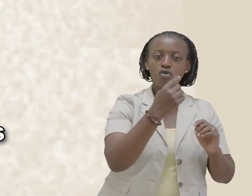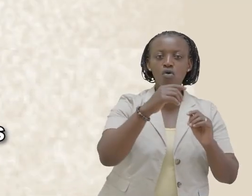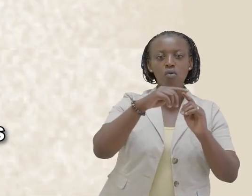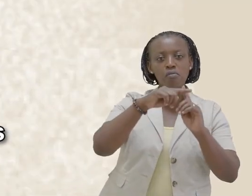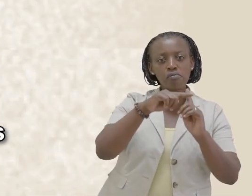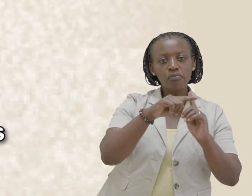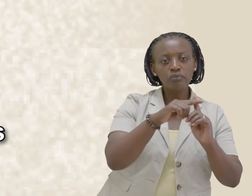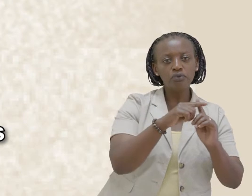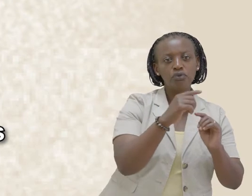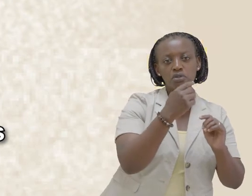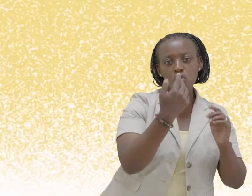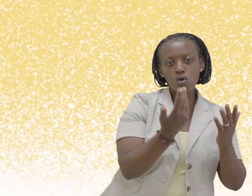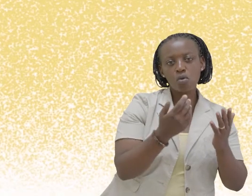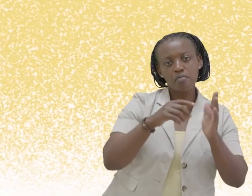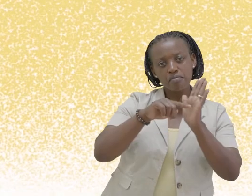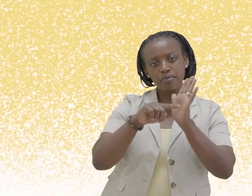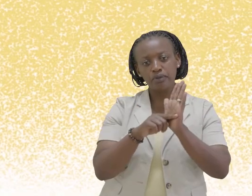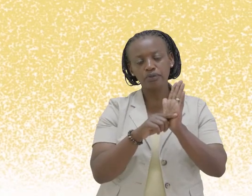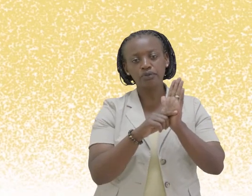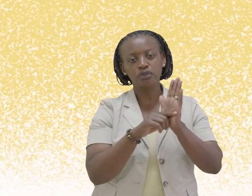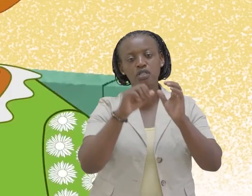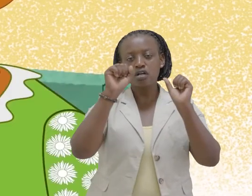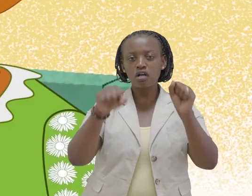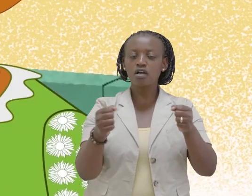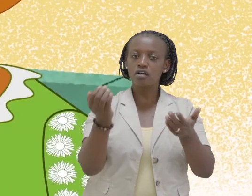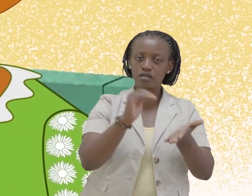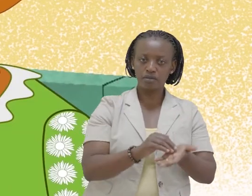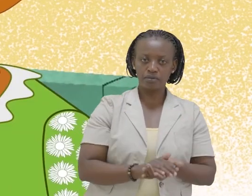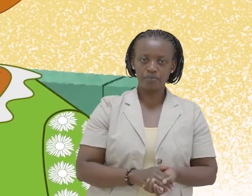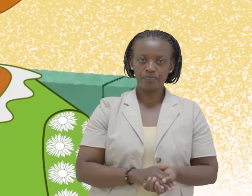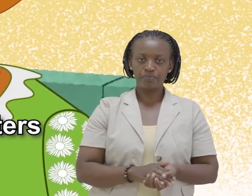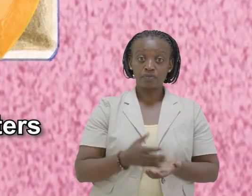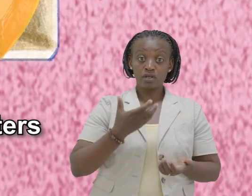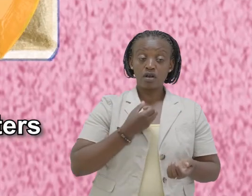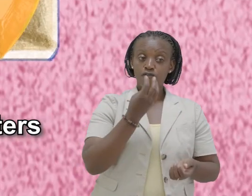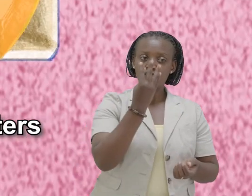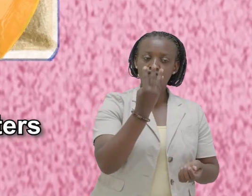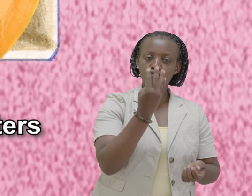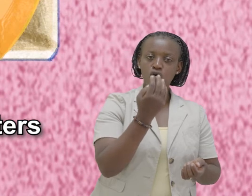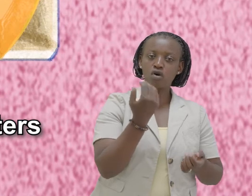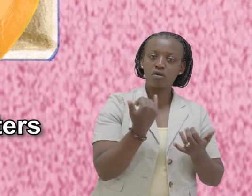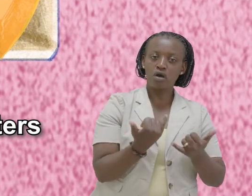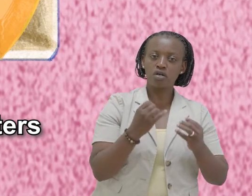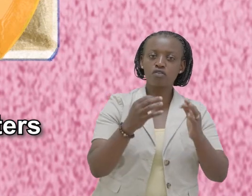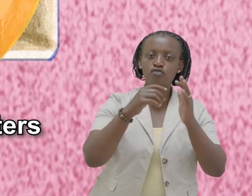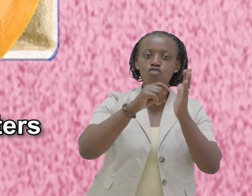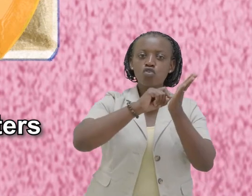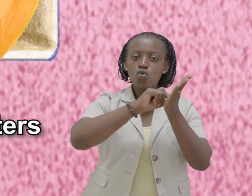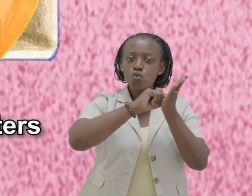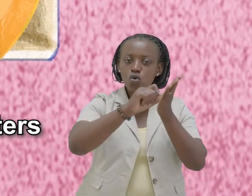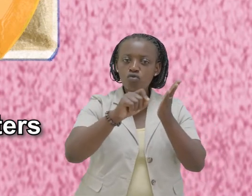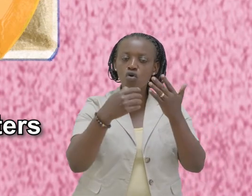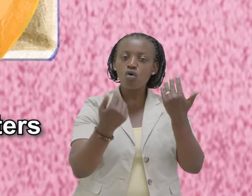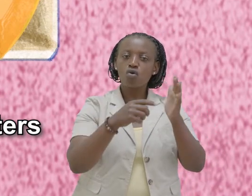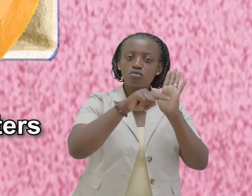minus 2/4. Try. Can you do it? Yes, I can. I have 4/4 now. If I